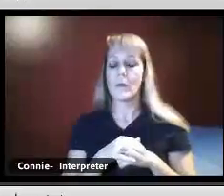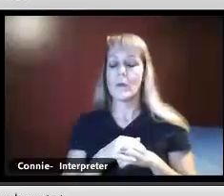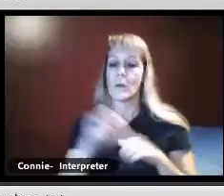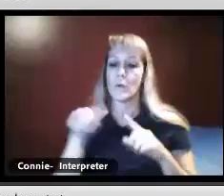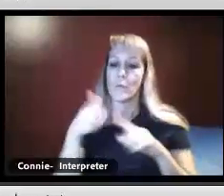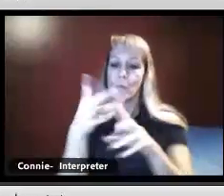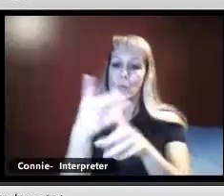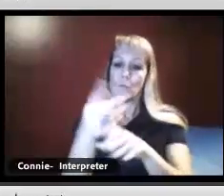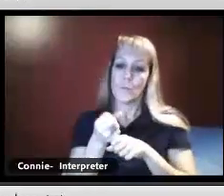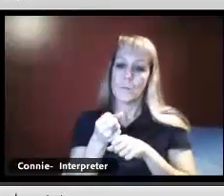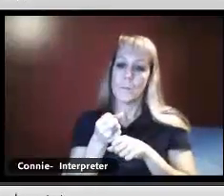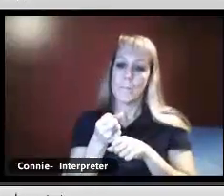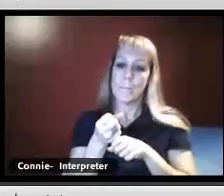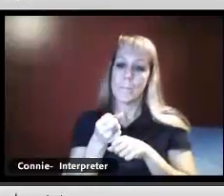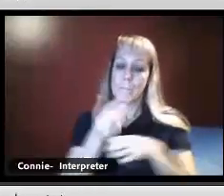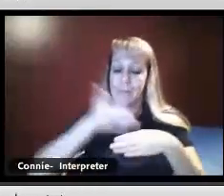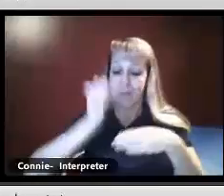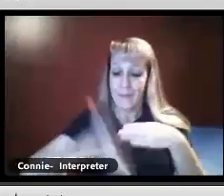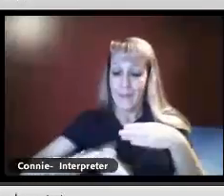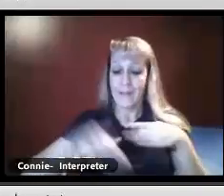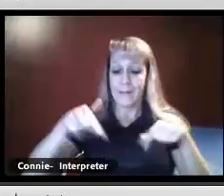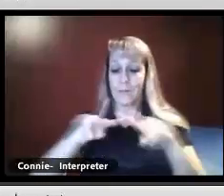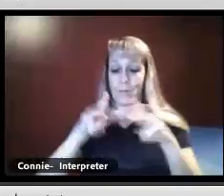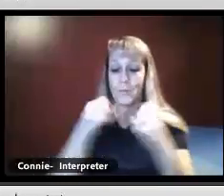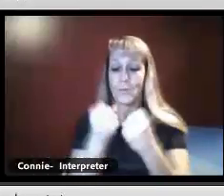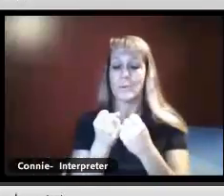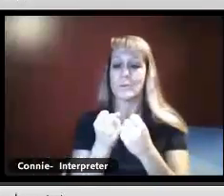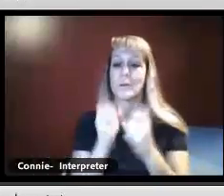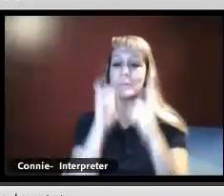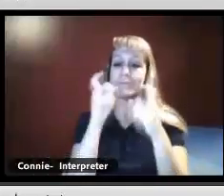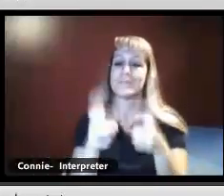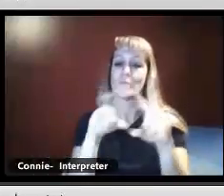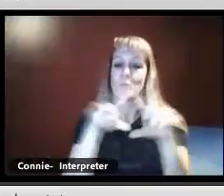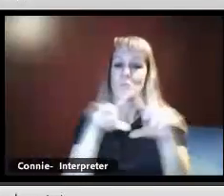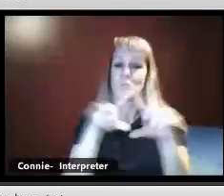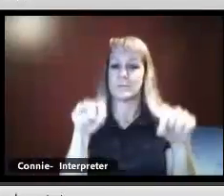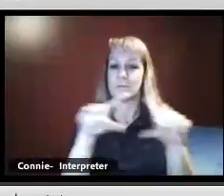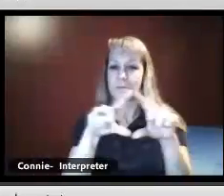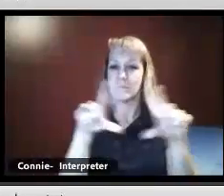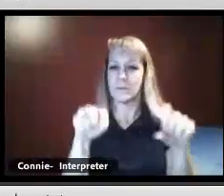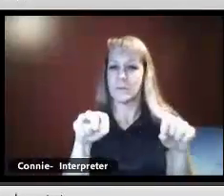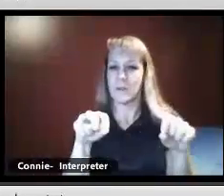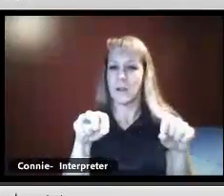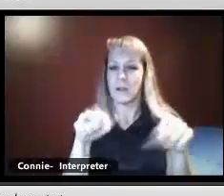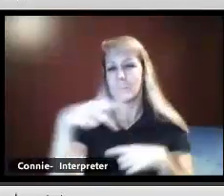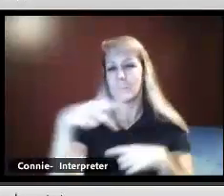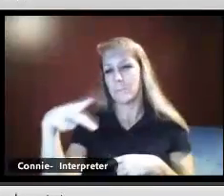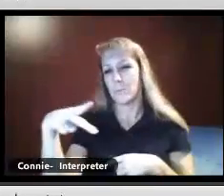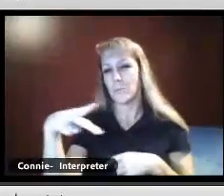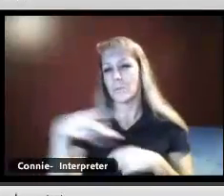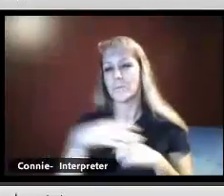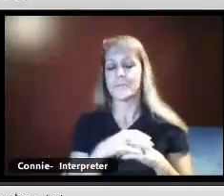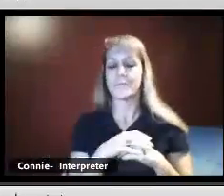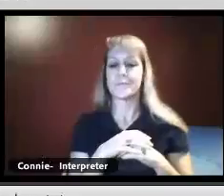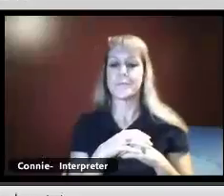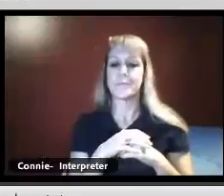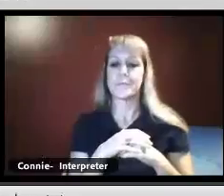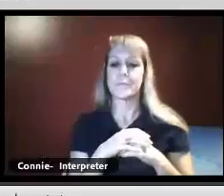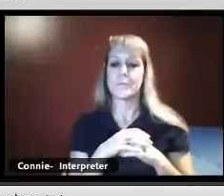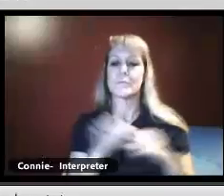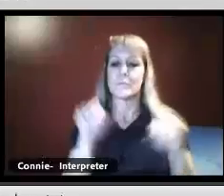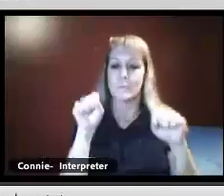receive at the end of this webinar the set of slides that on which this presentation is based, you'll be able